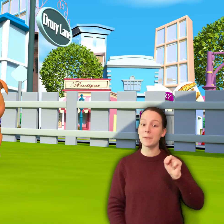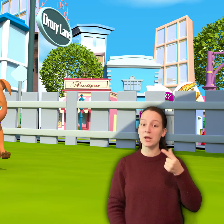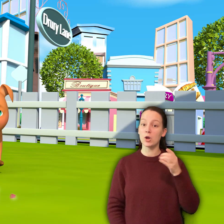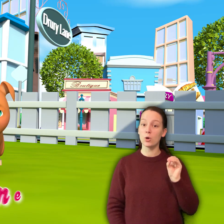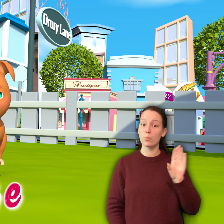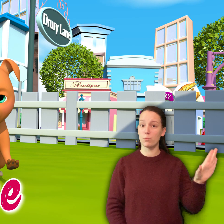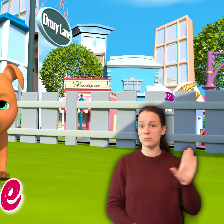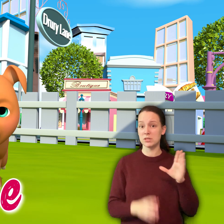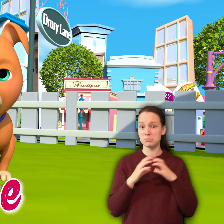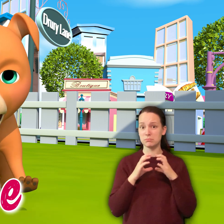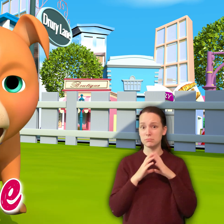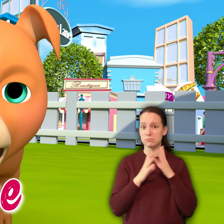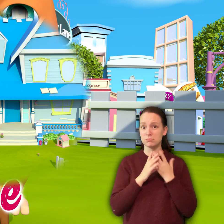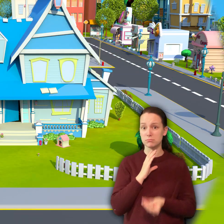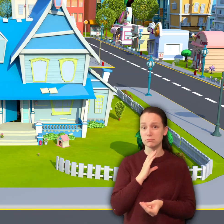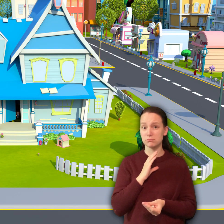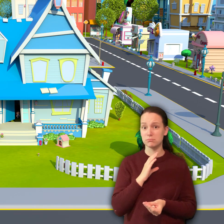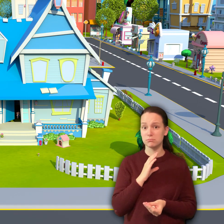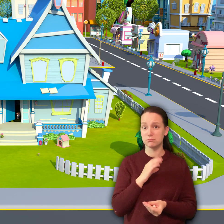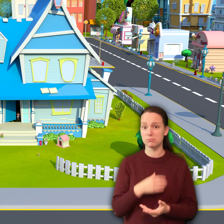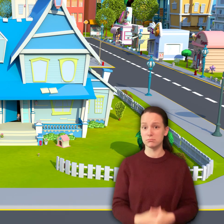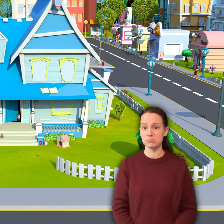Bingo's ball is gone